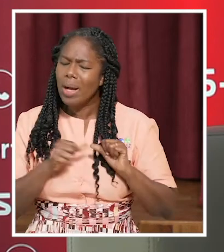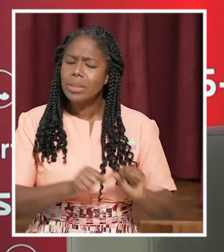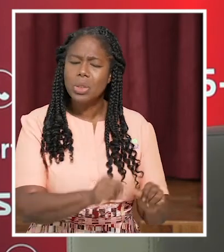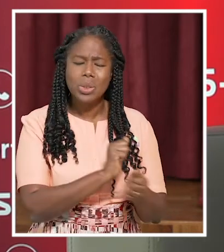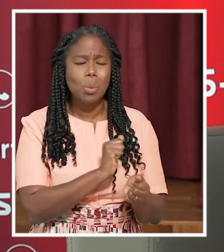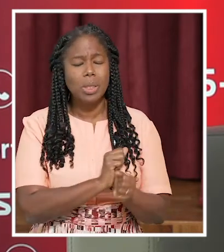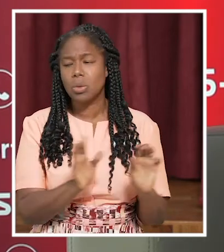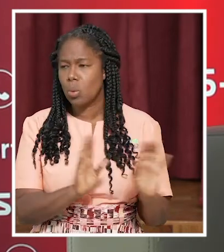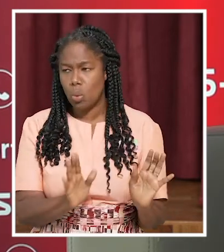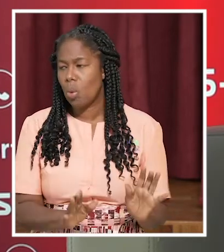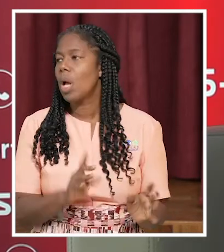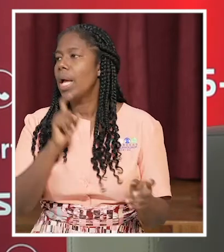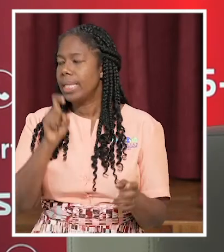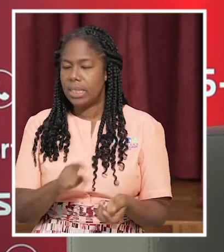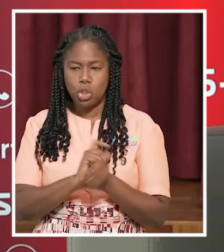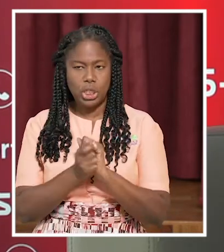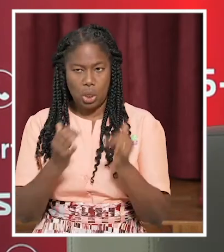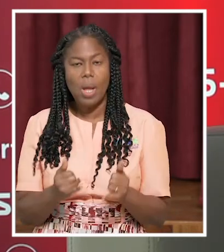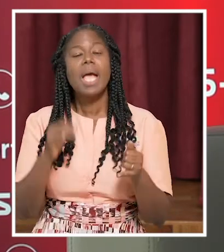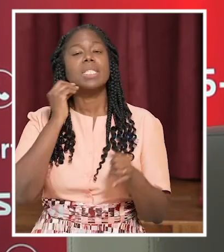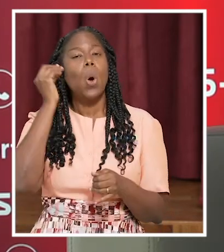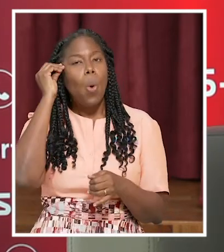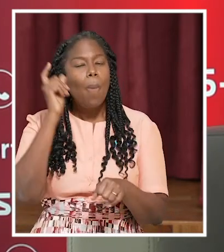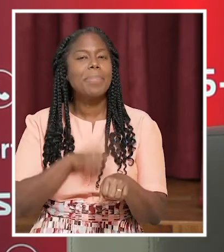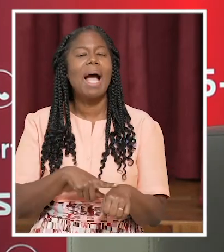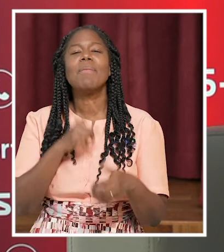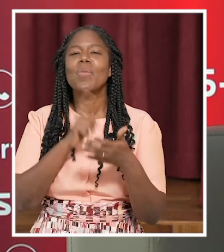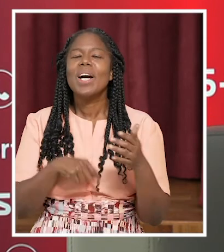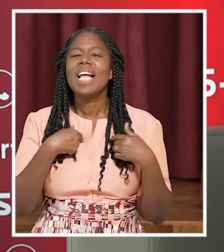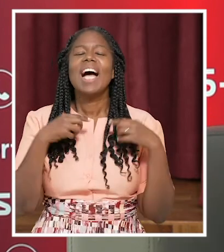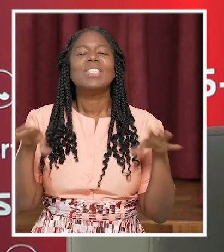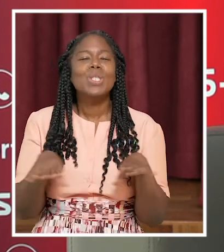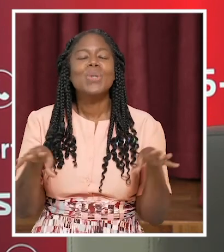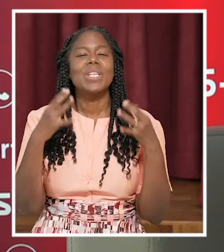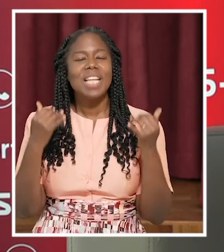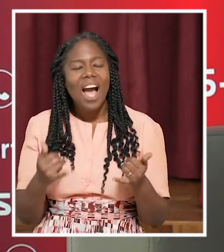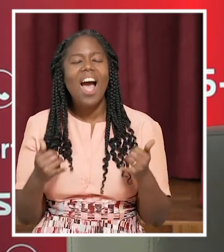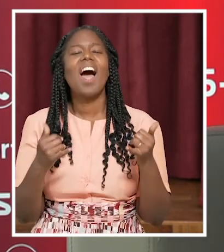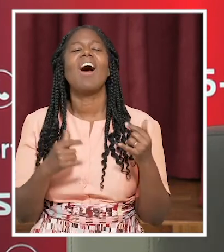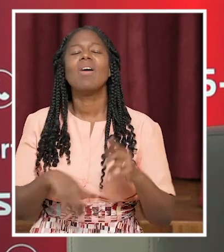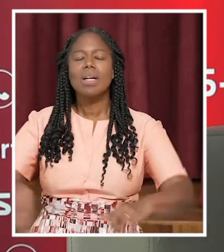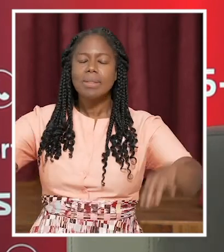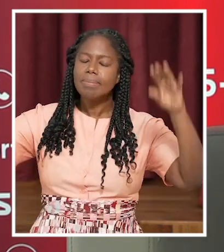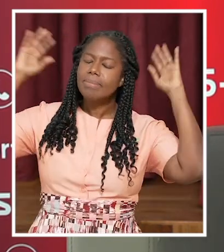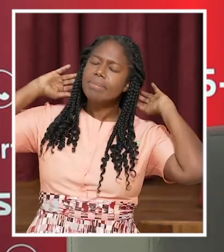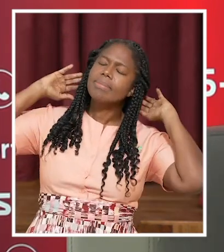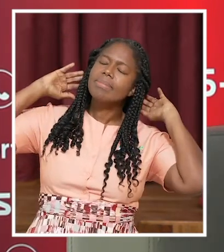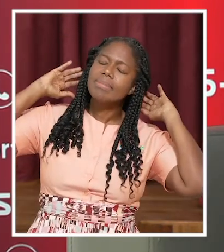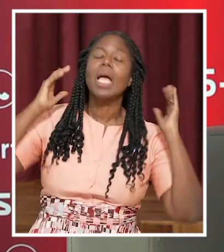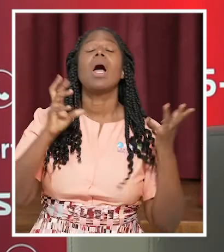to be, okay, this is my home time. What do I do when I'm home? Am I going to do some plants, some gardening? Am I going to just play with the dog